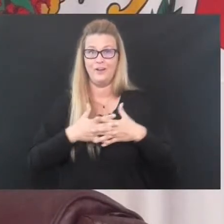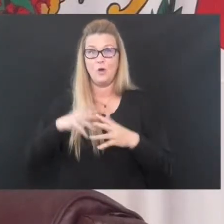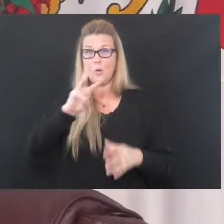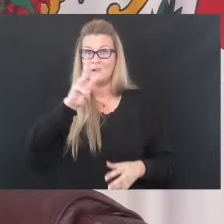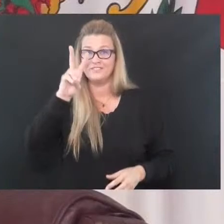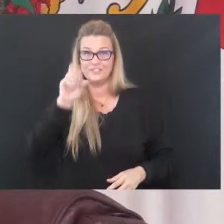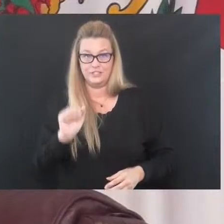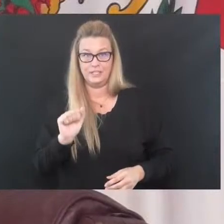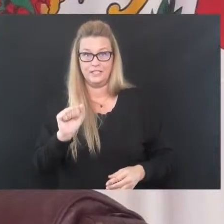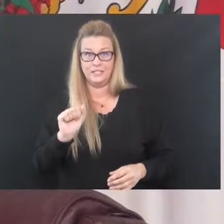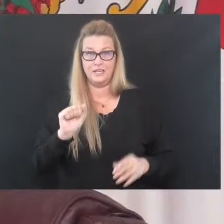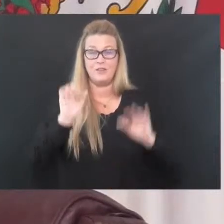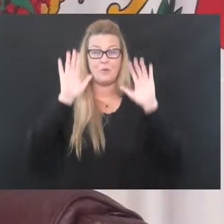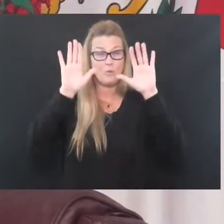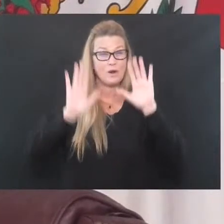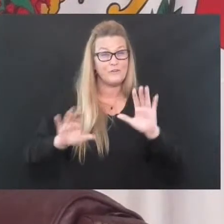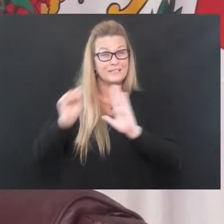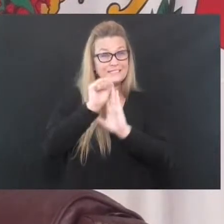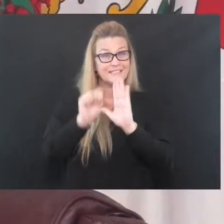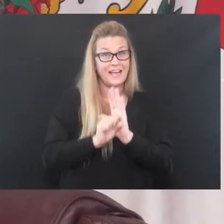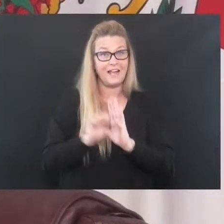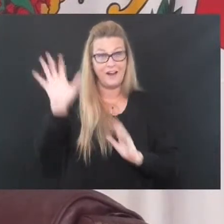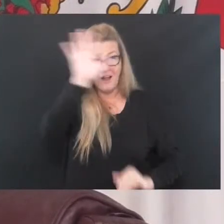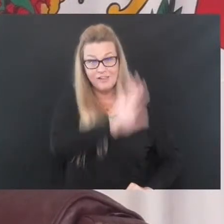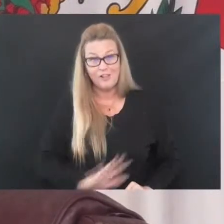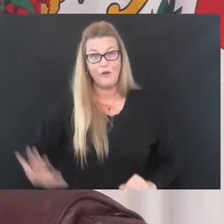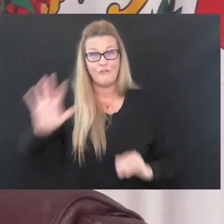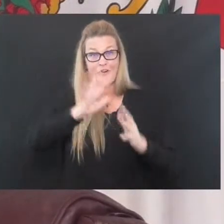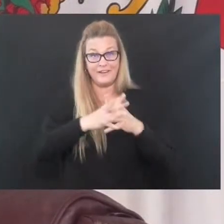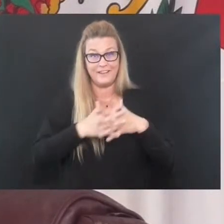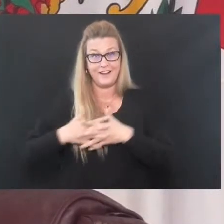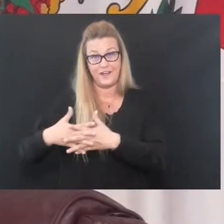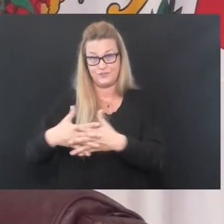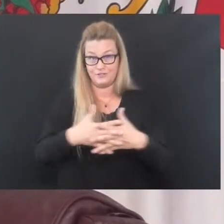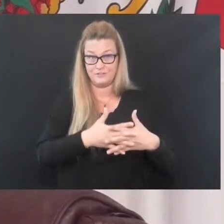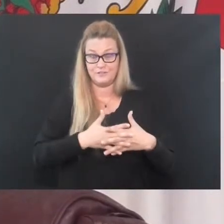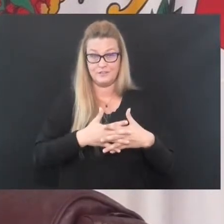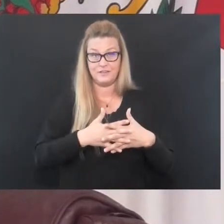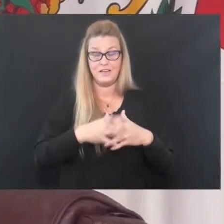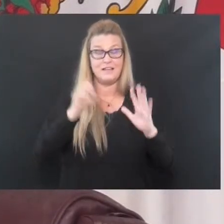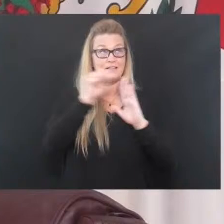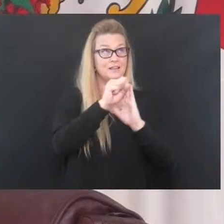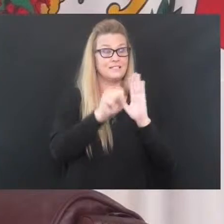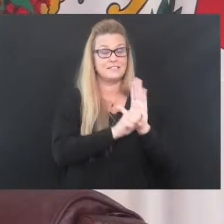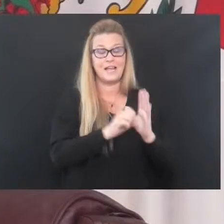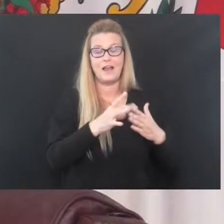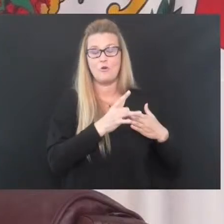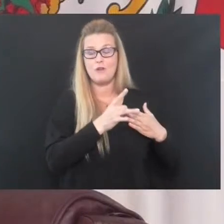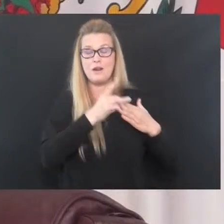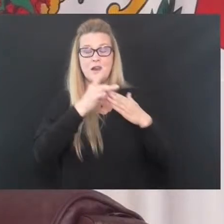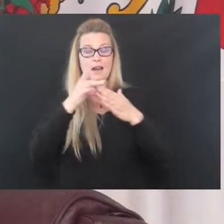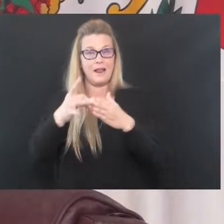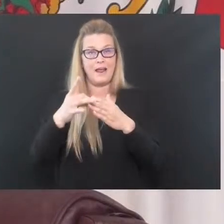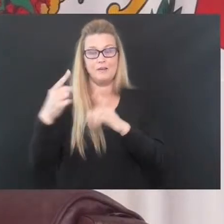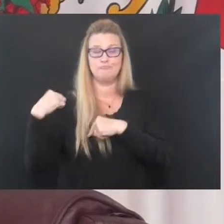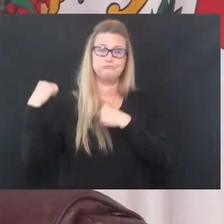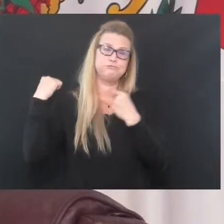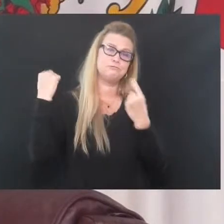the greatest state in the nation. West Virginia, the state that led our way over and